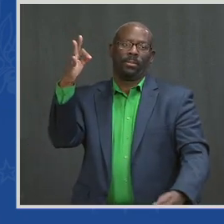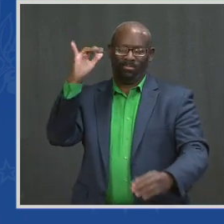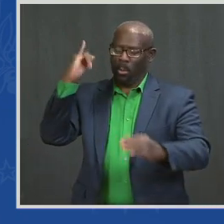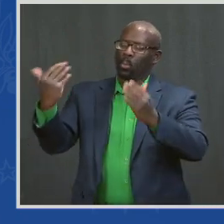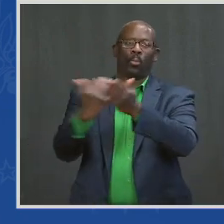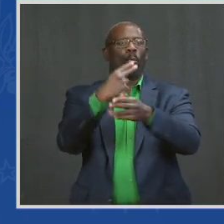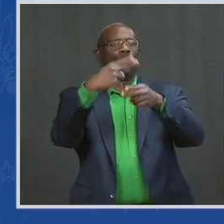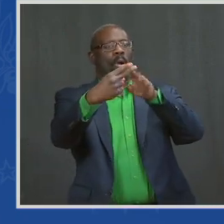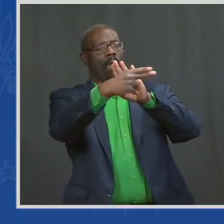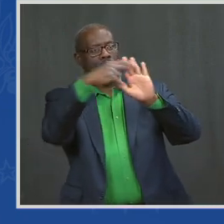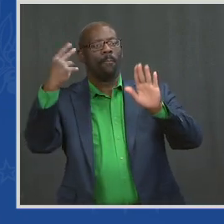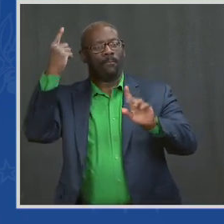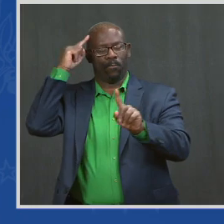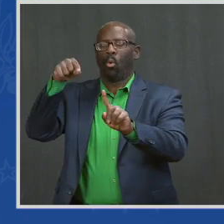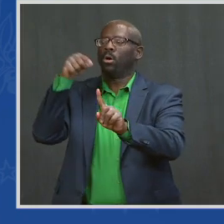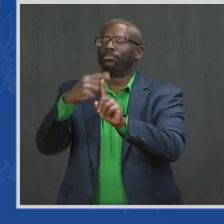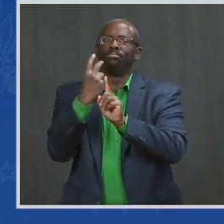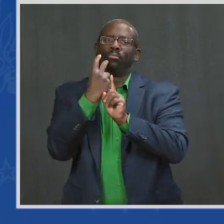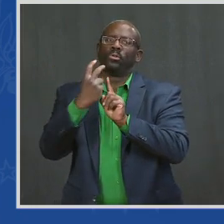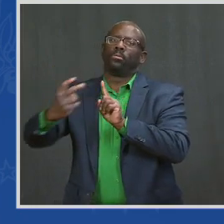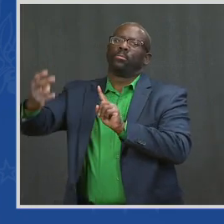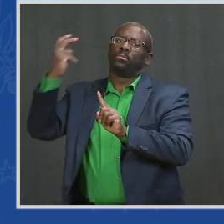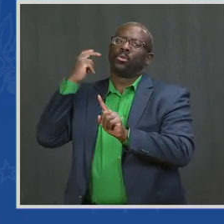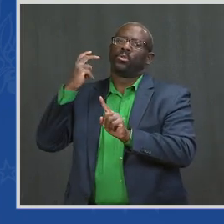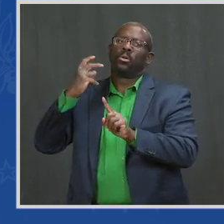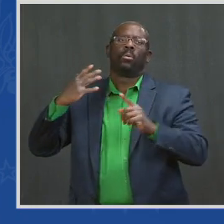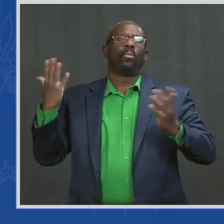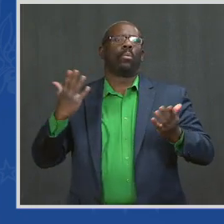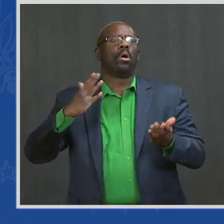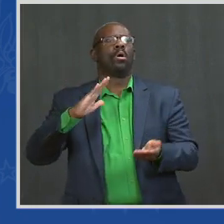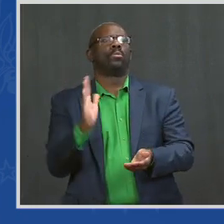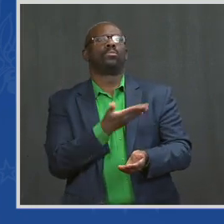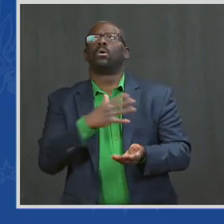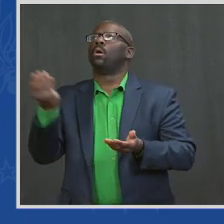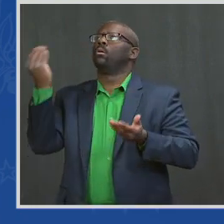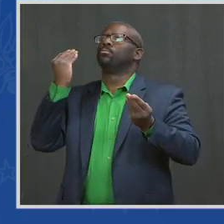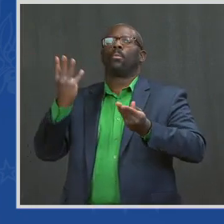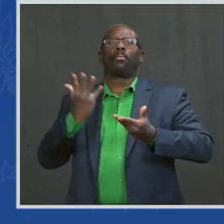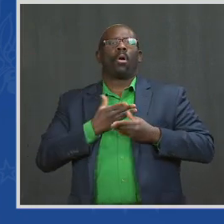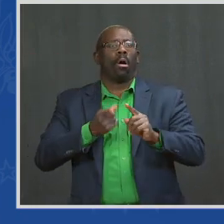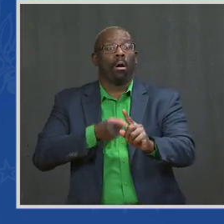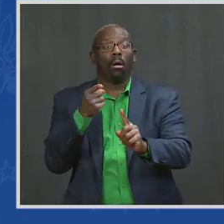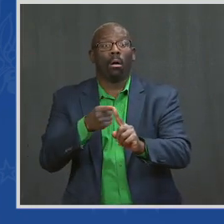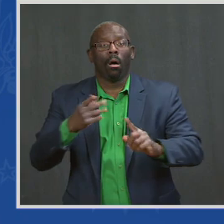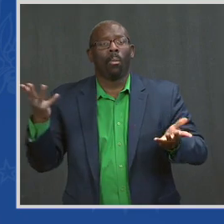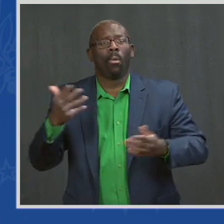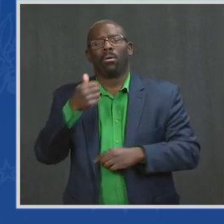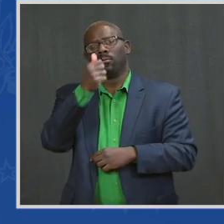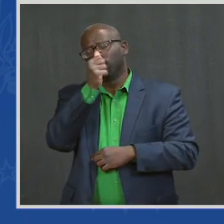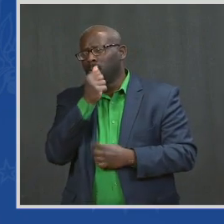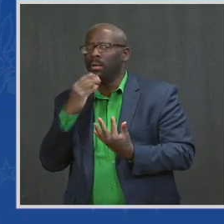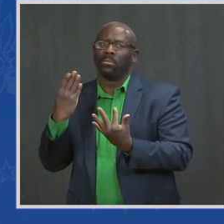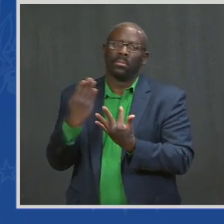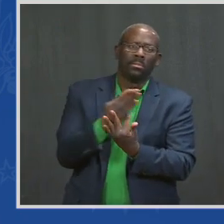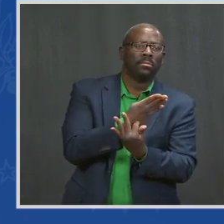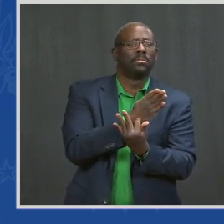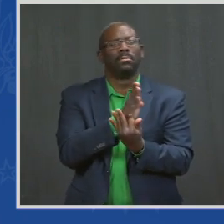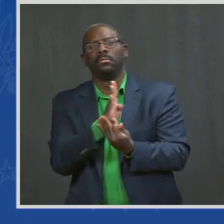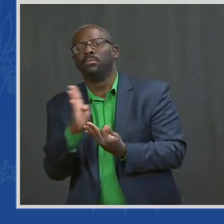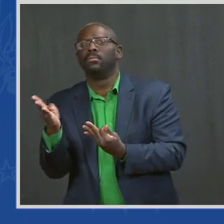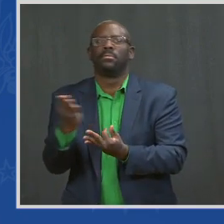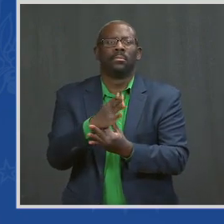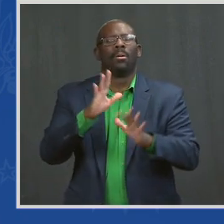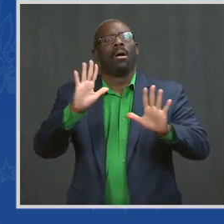Psalm tells us. Weeping may endure for a night, but joy cometh in the morning.